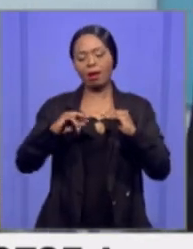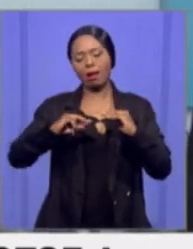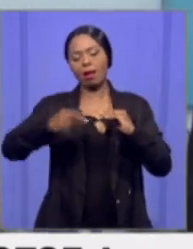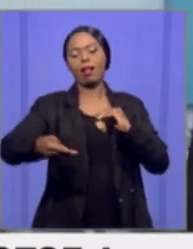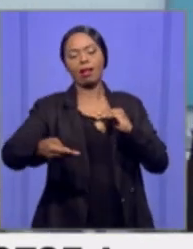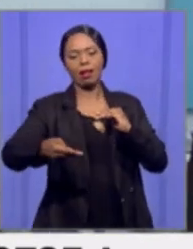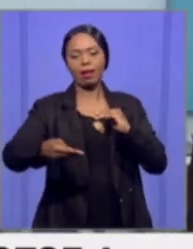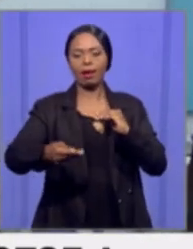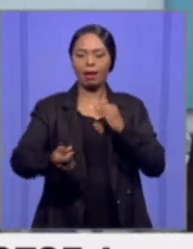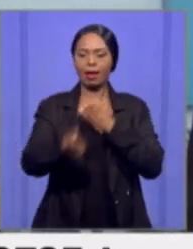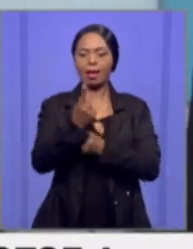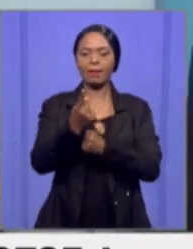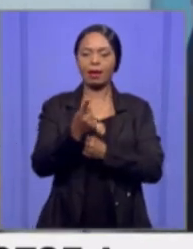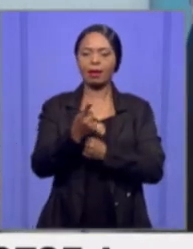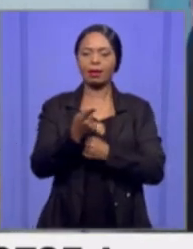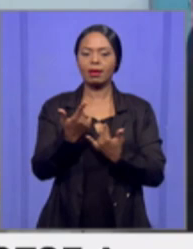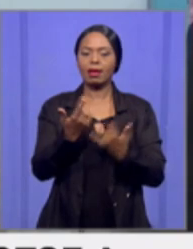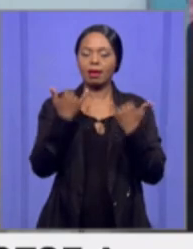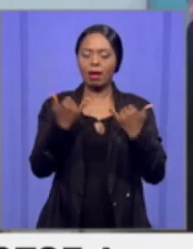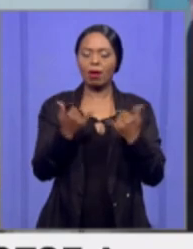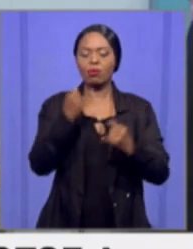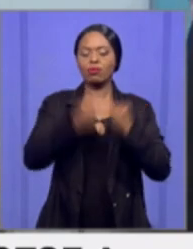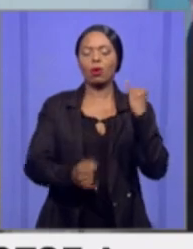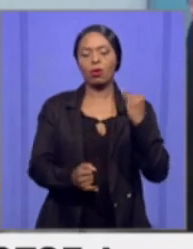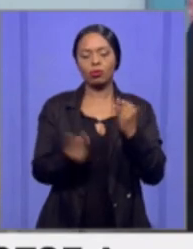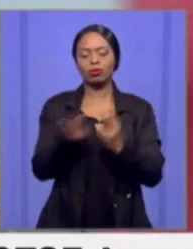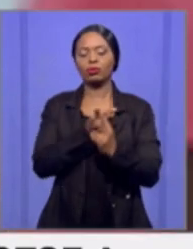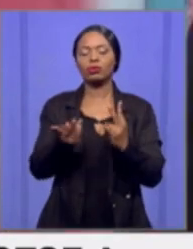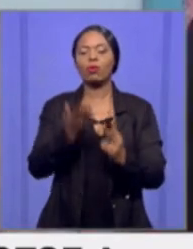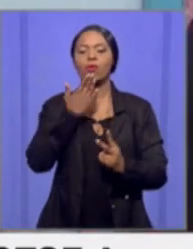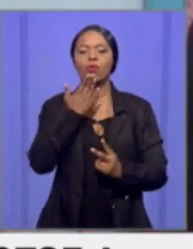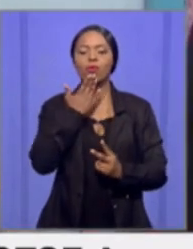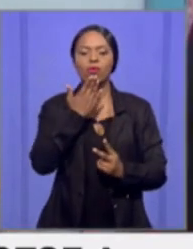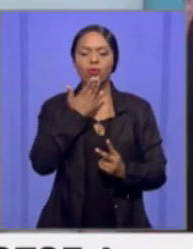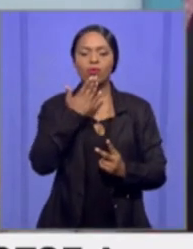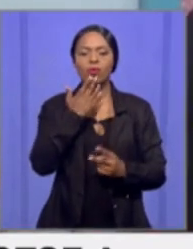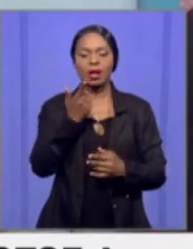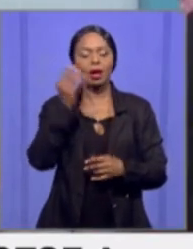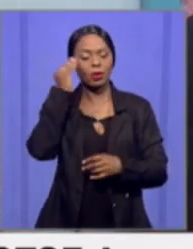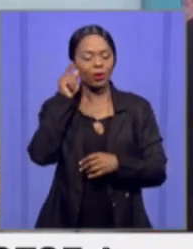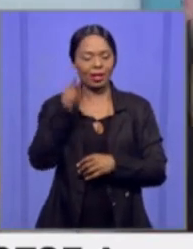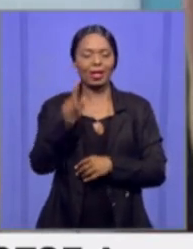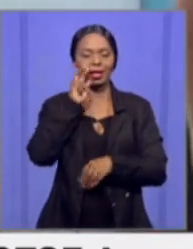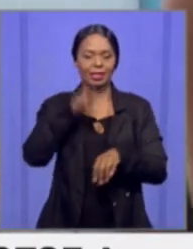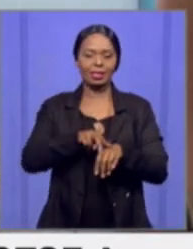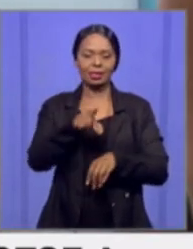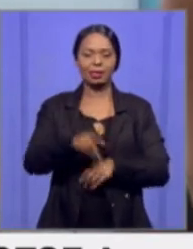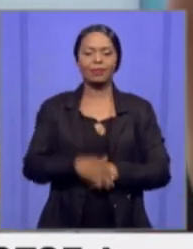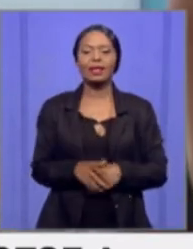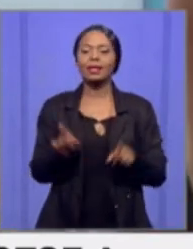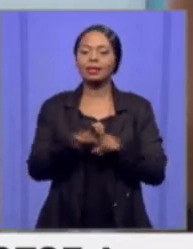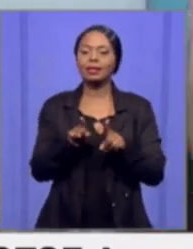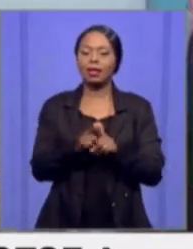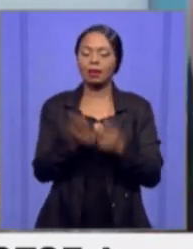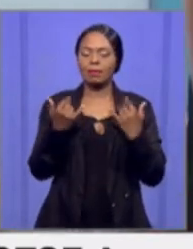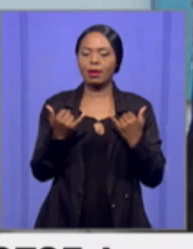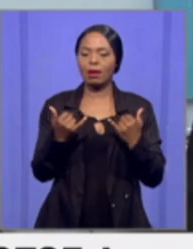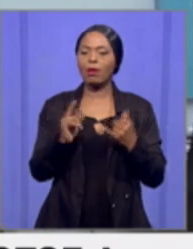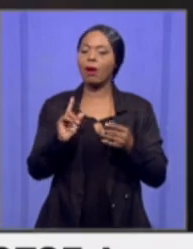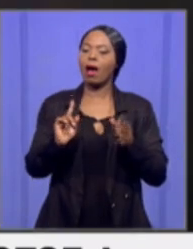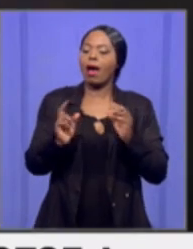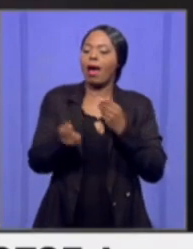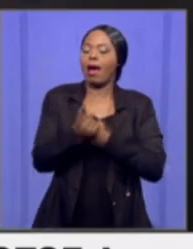collision. Then who is wrong between the two of them? We've got to know that, but also as to what actually would even lead to